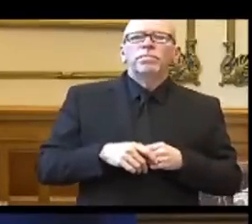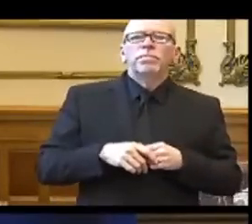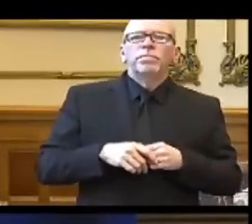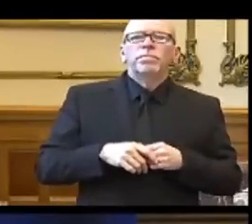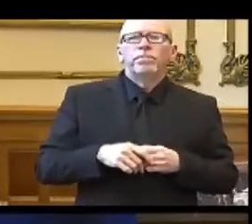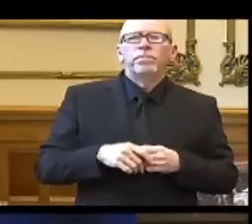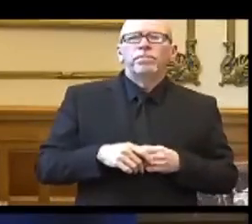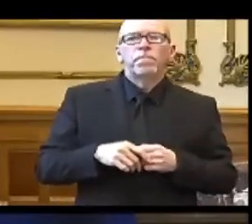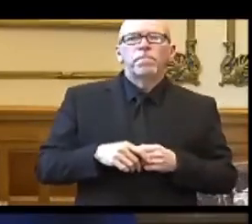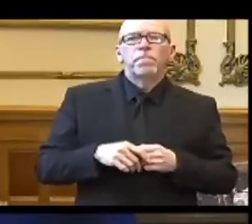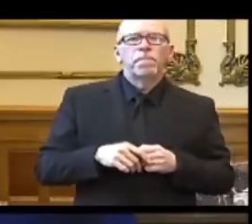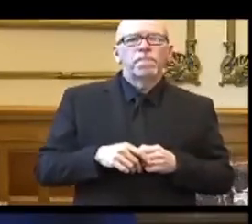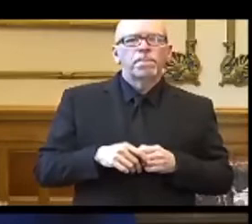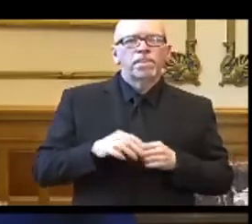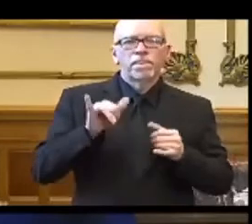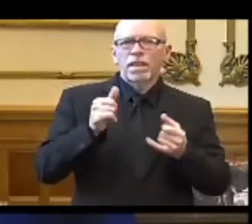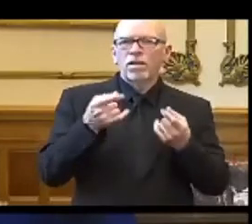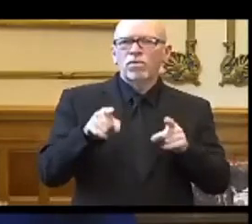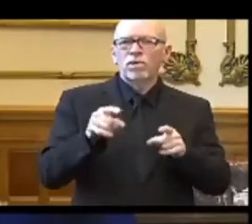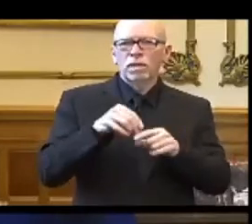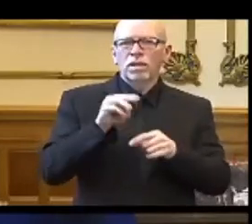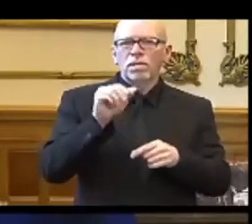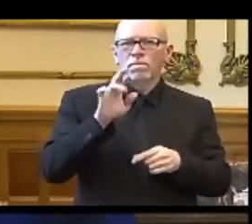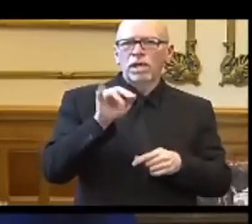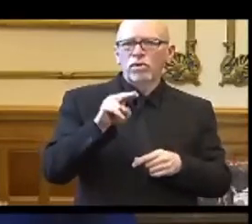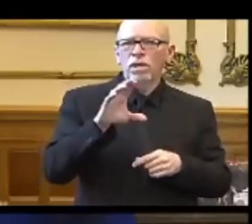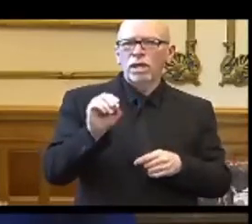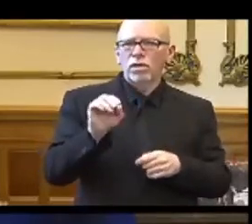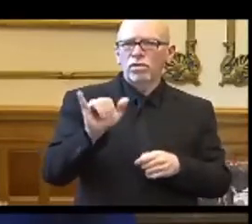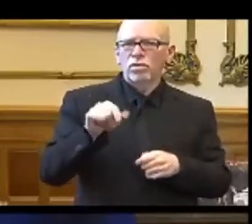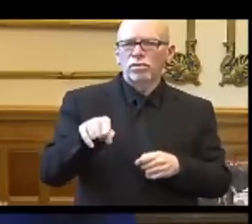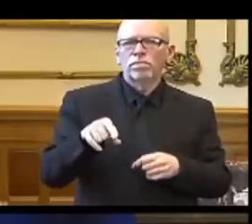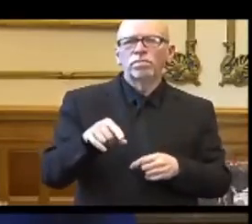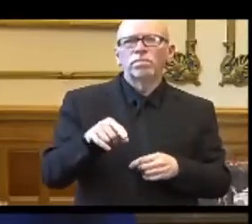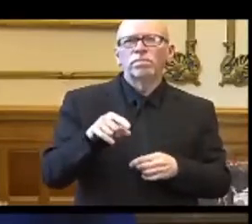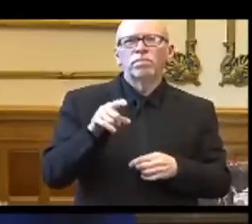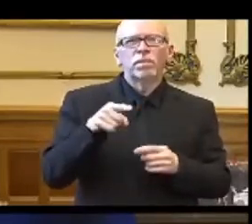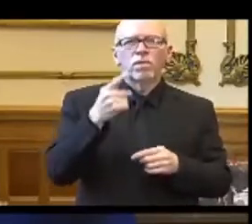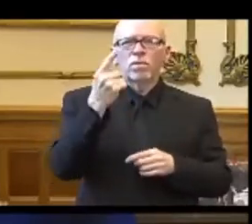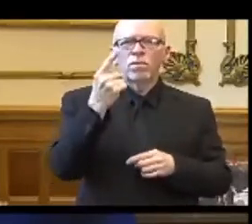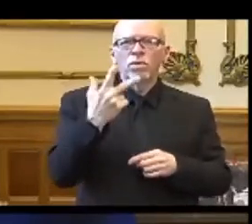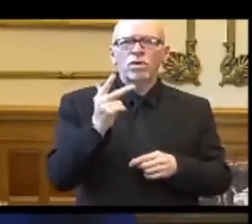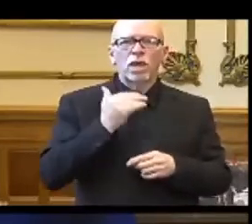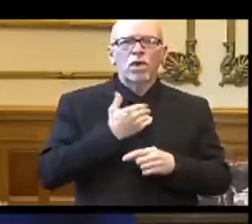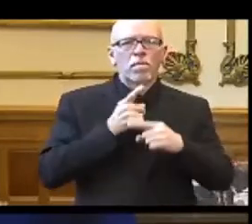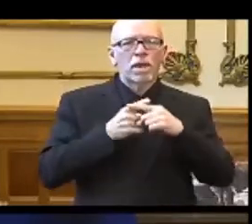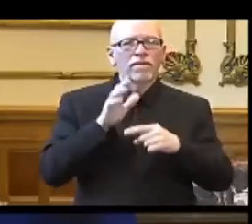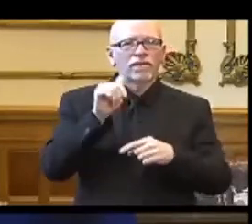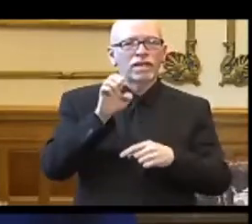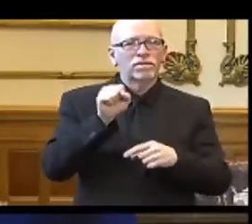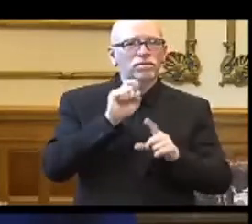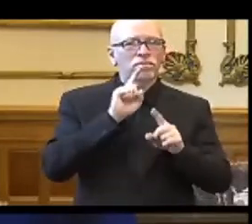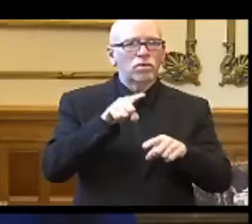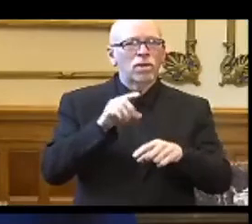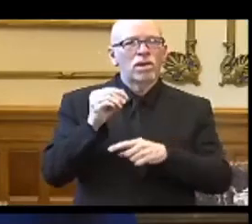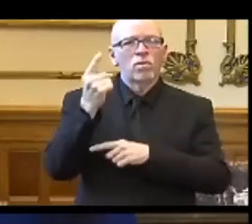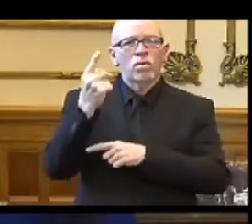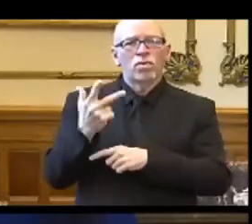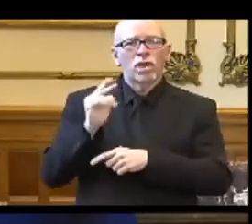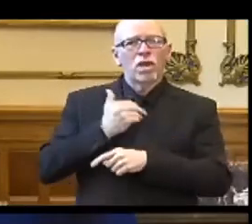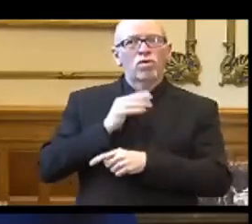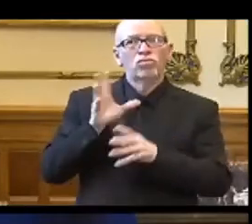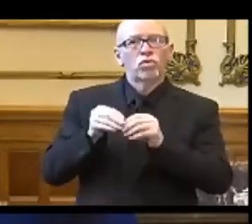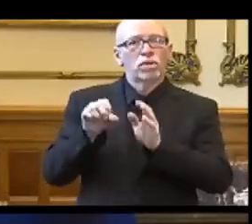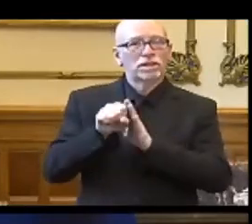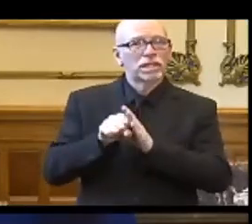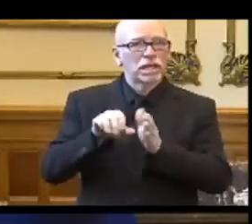This occurred in Marion County, where about a third of our positive cases have been reported and about a third of our total